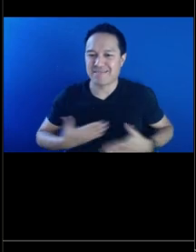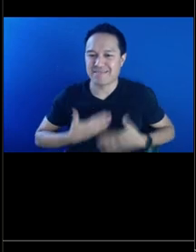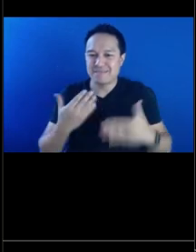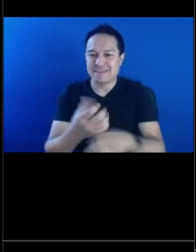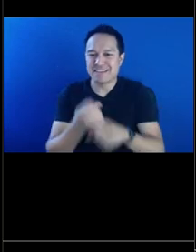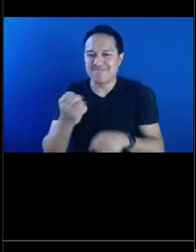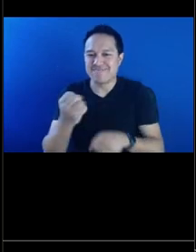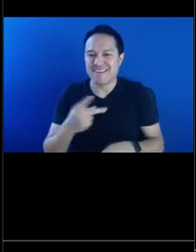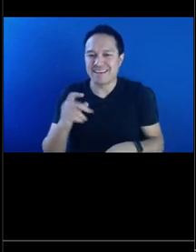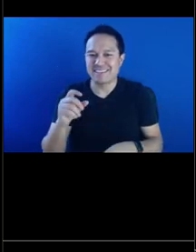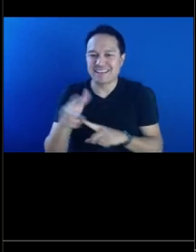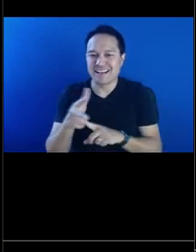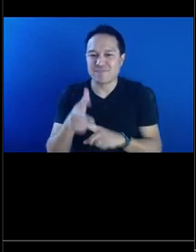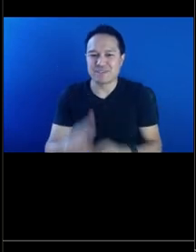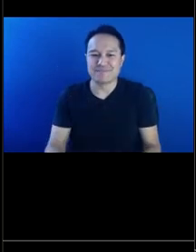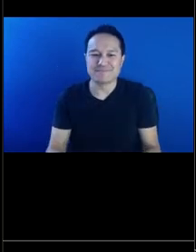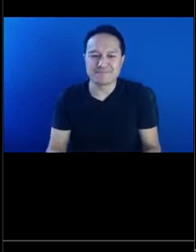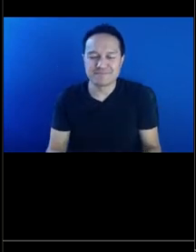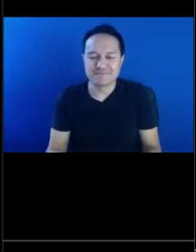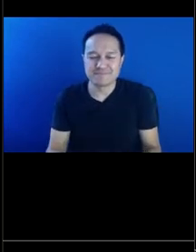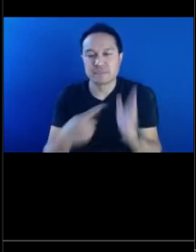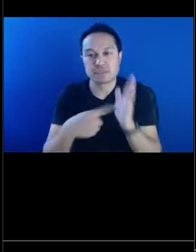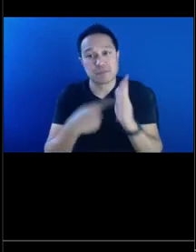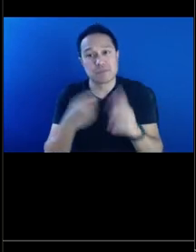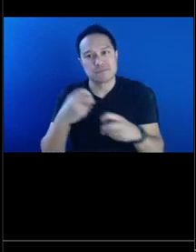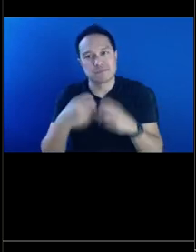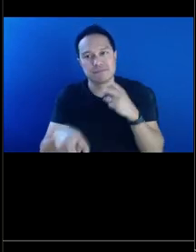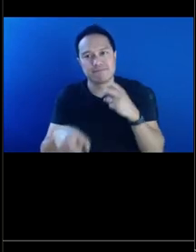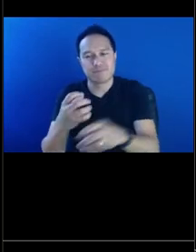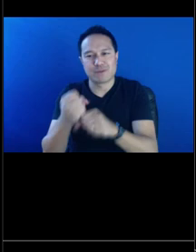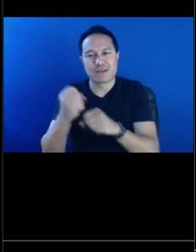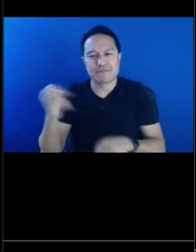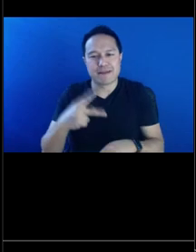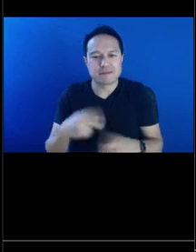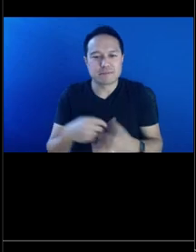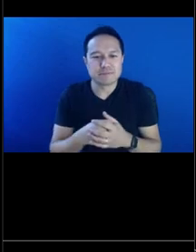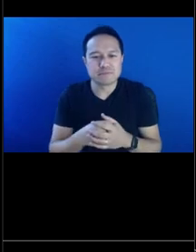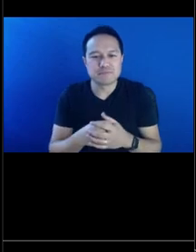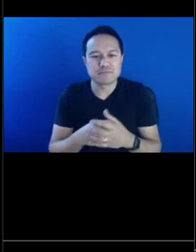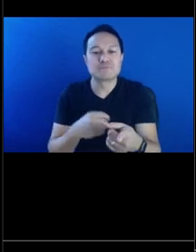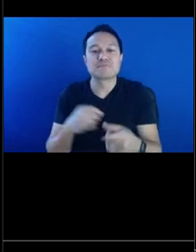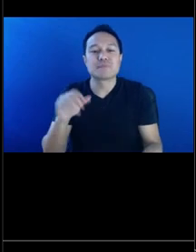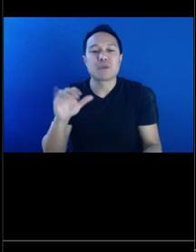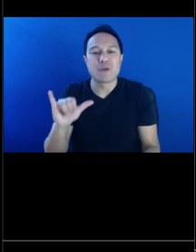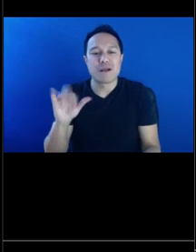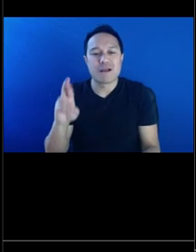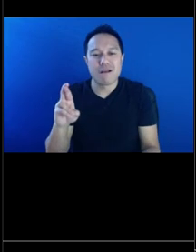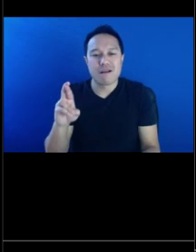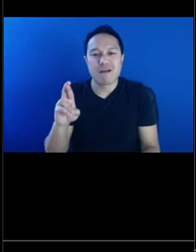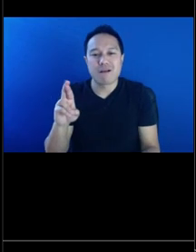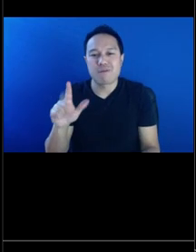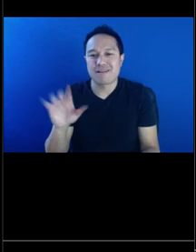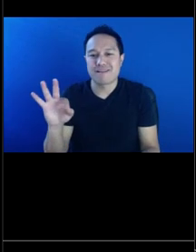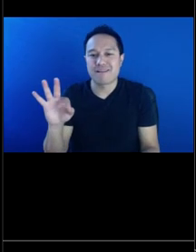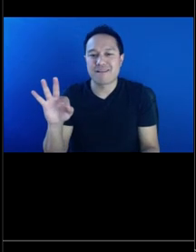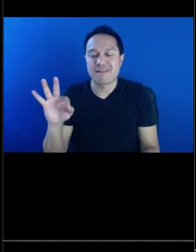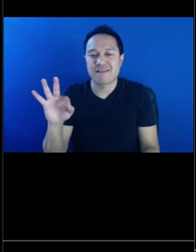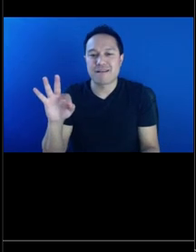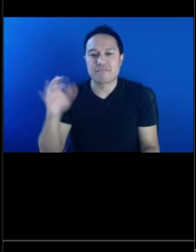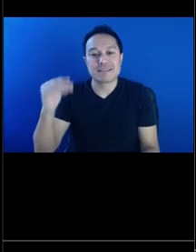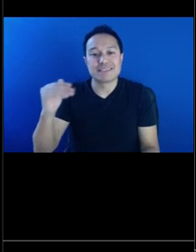you can imagine sometimes it can be hard to get. So our first video is from a seal called YR29. It's an adult male from French